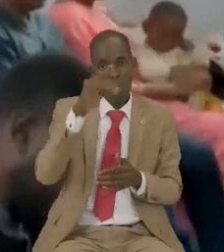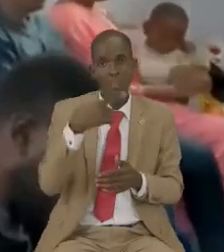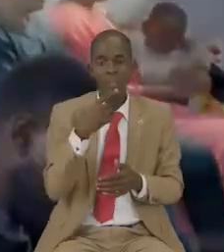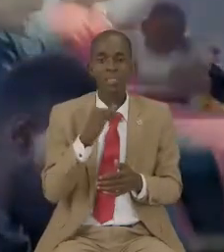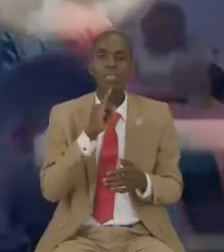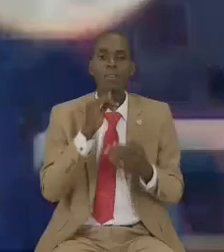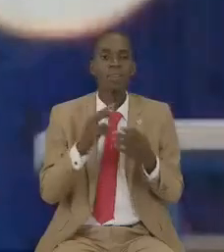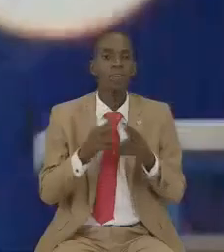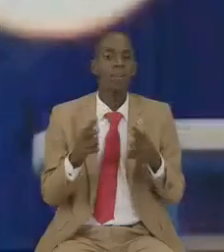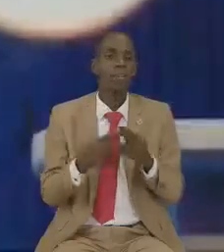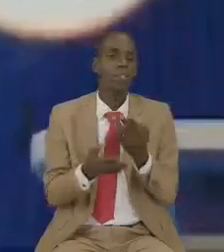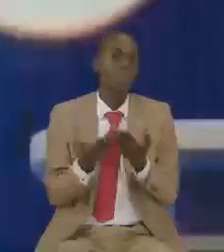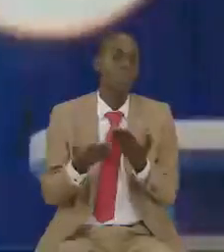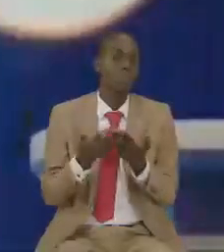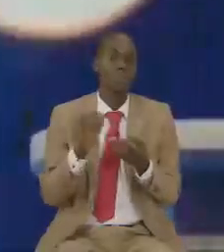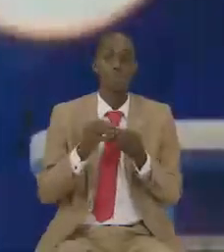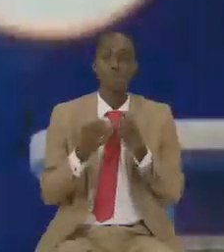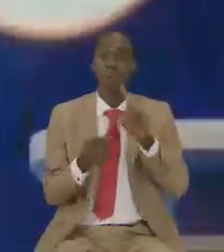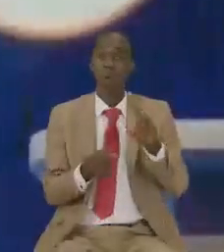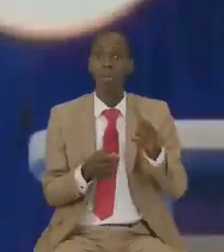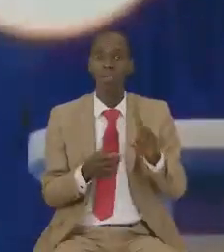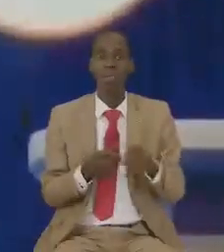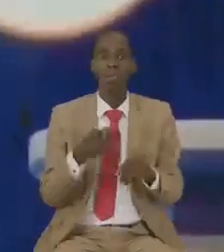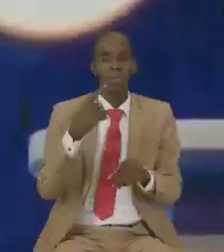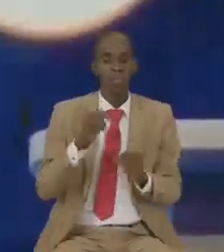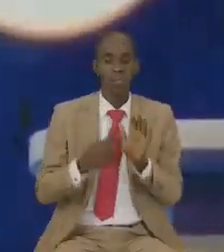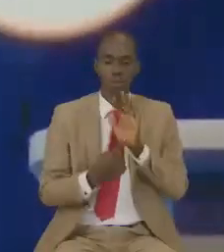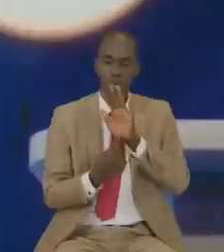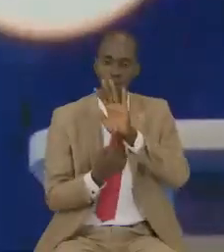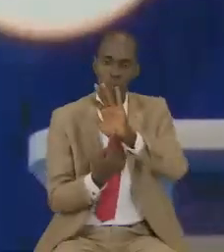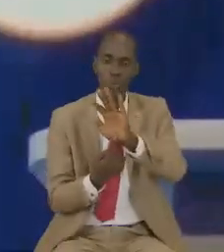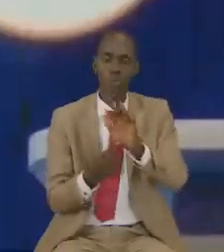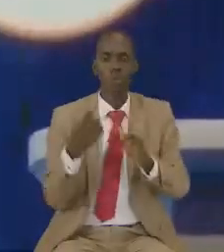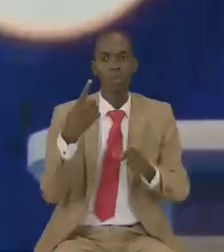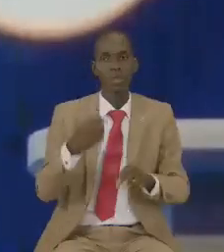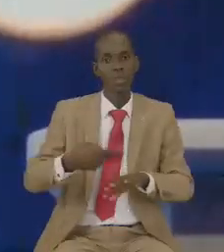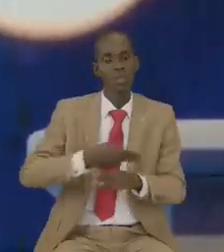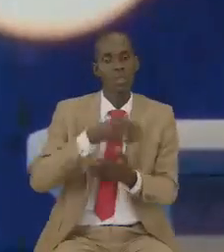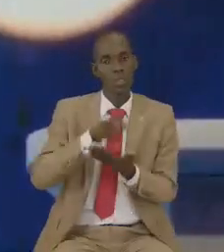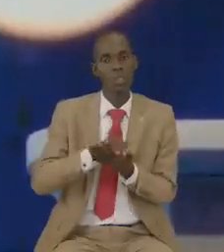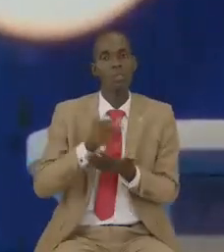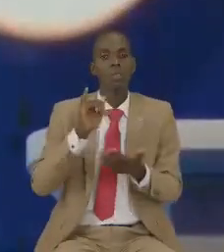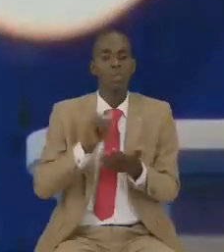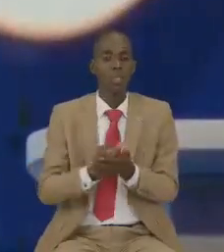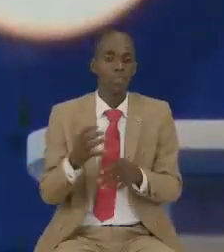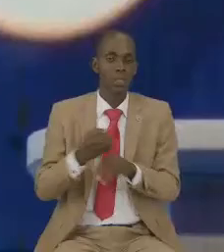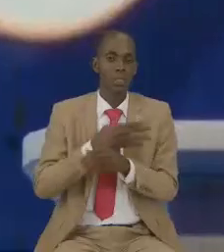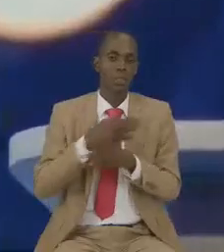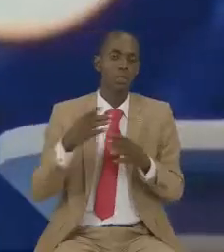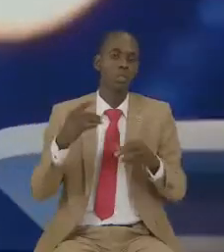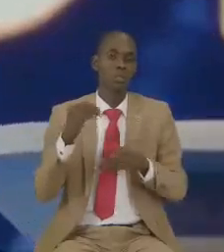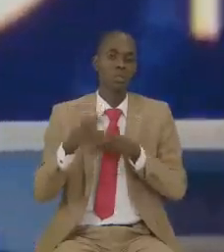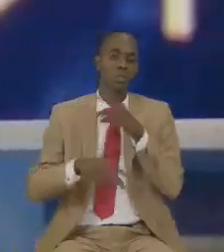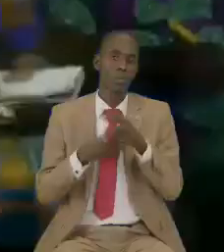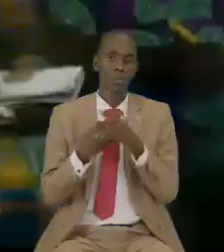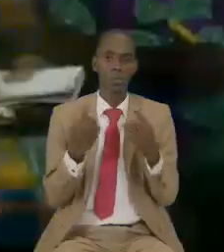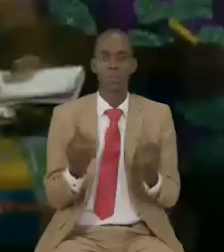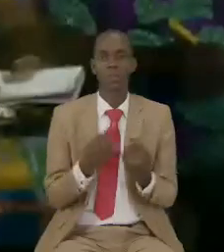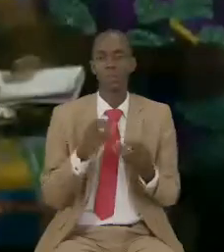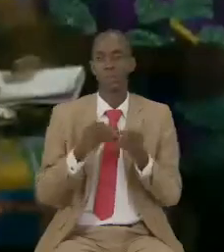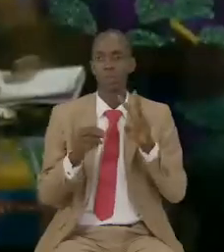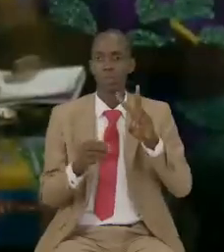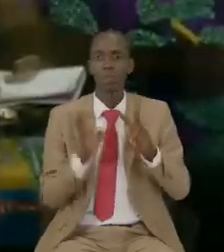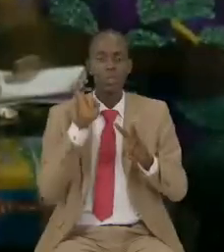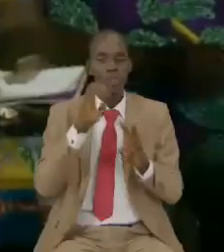simple. Number one, he shows the Lamb to take away all our sin. Number two, it